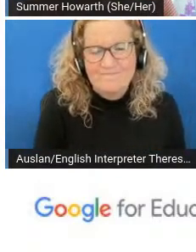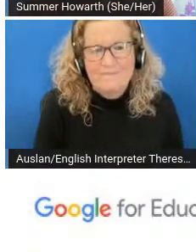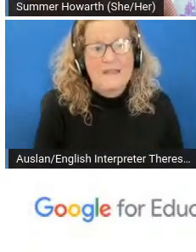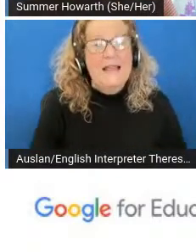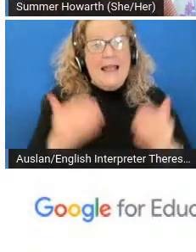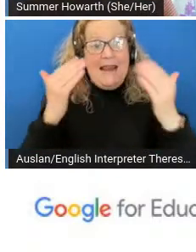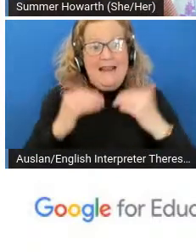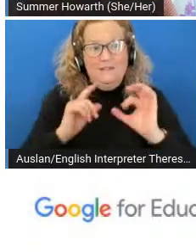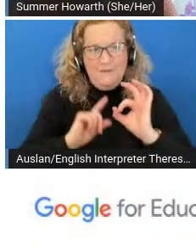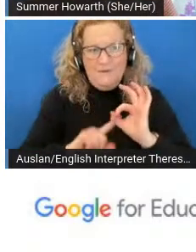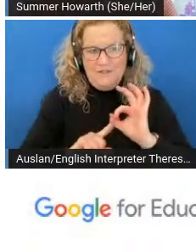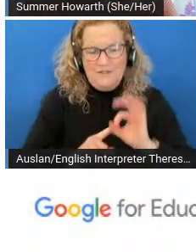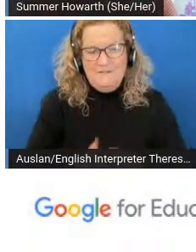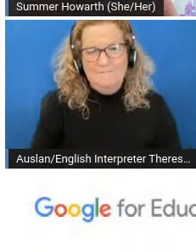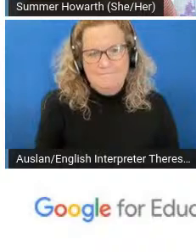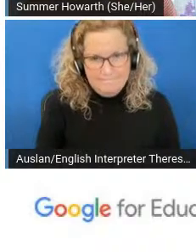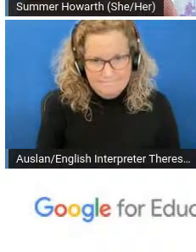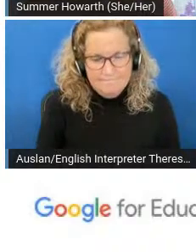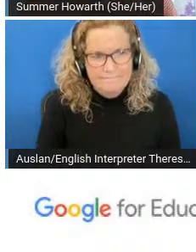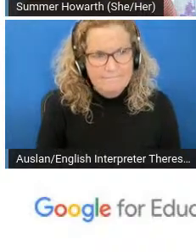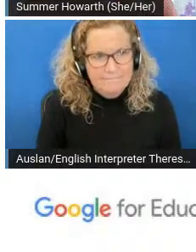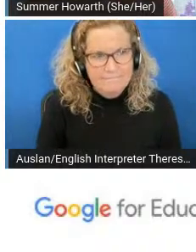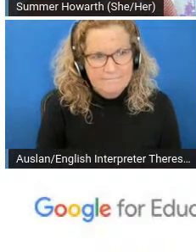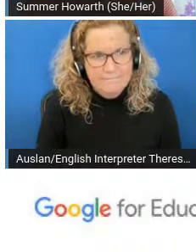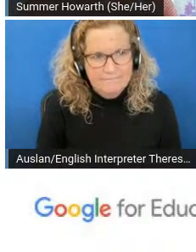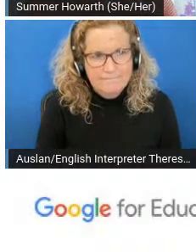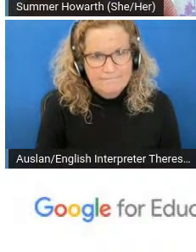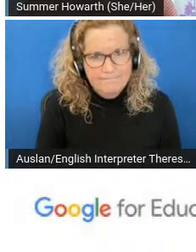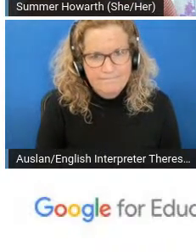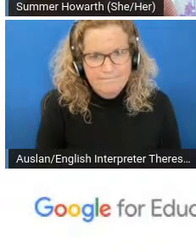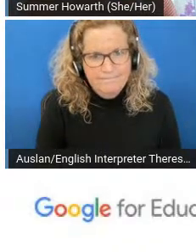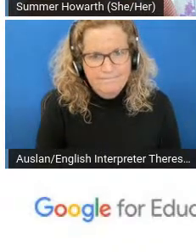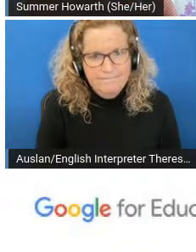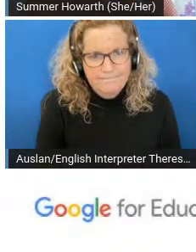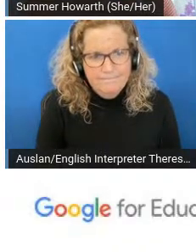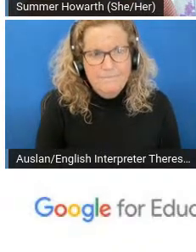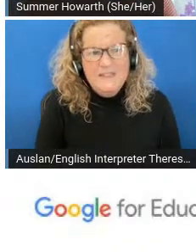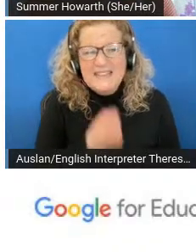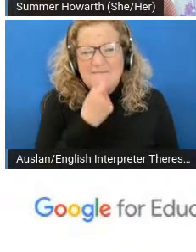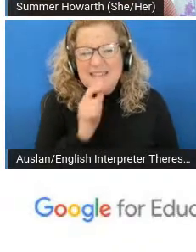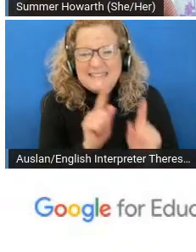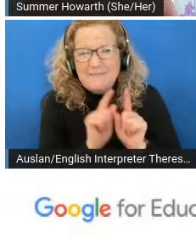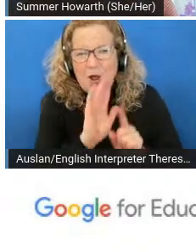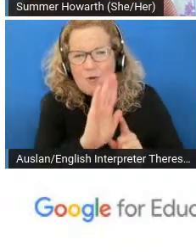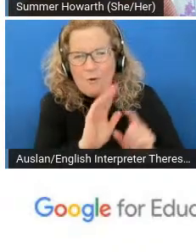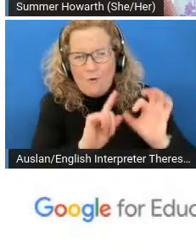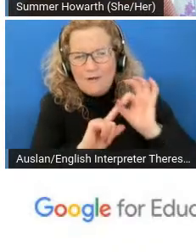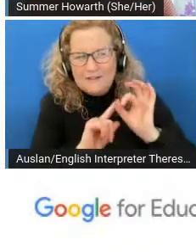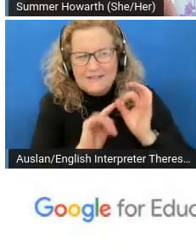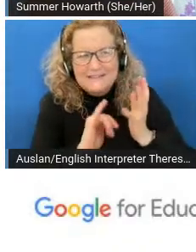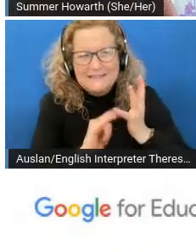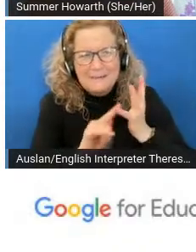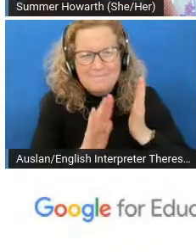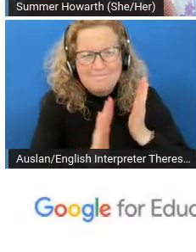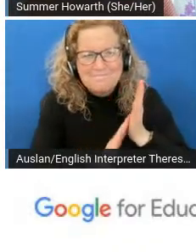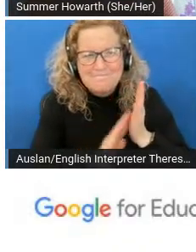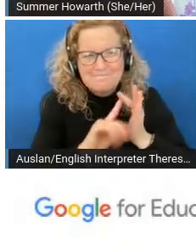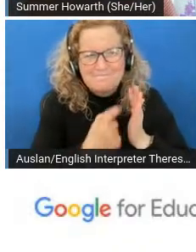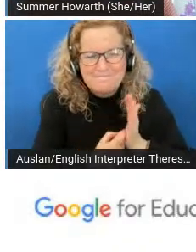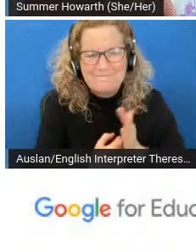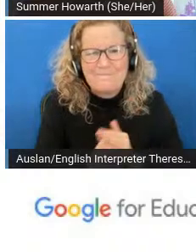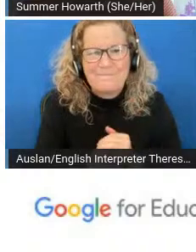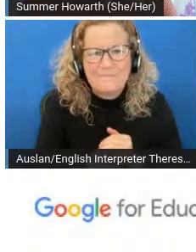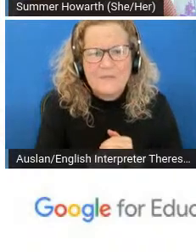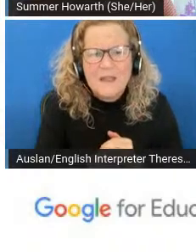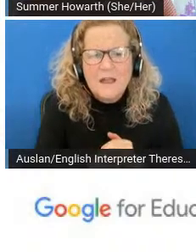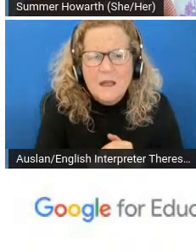question is Google, okay? And it's very similar to the one you just asked them. It's I'm going to find, actually, it's pretty